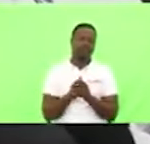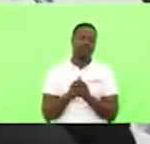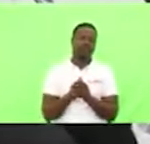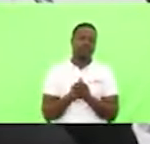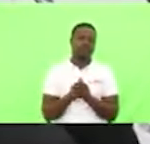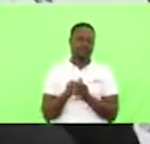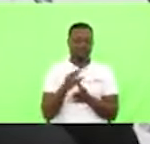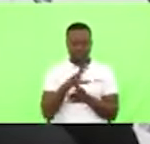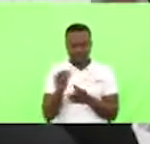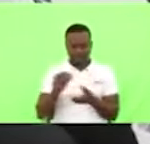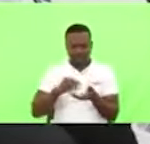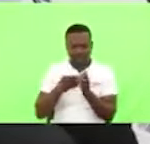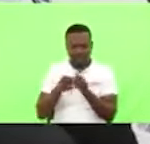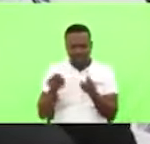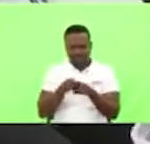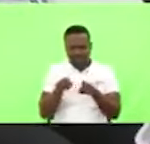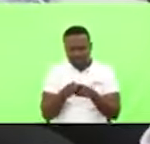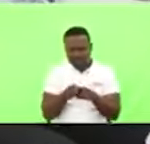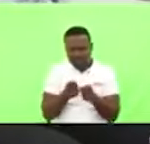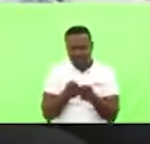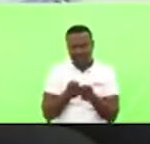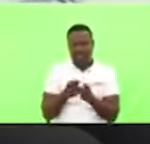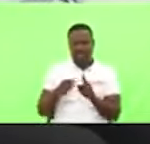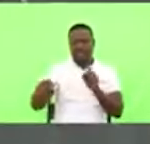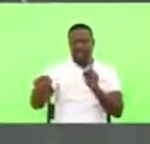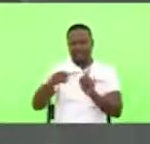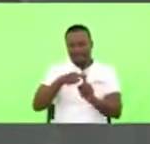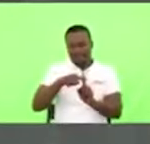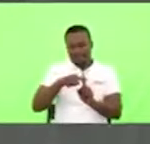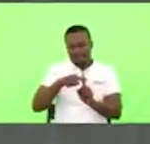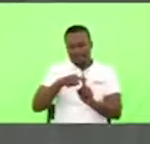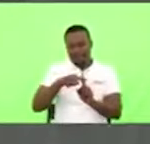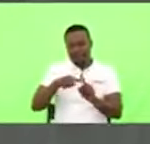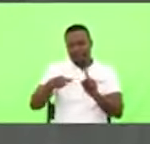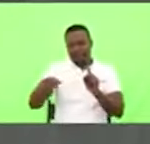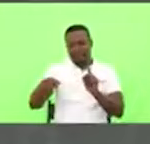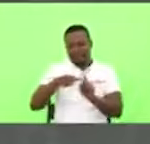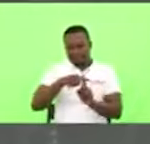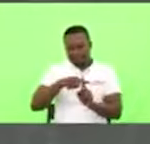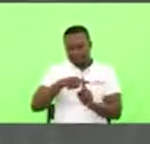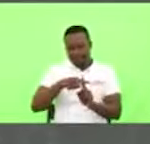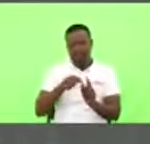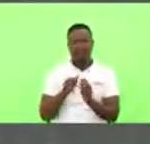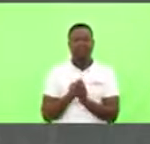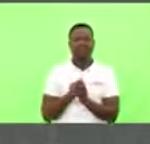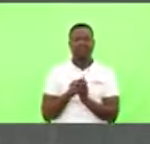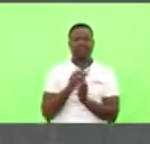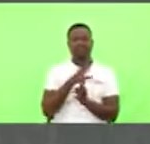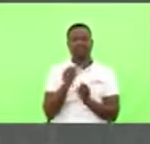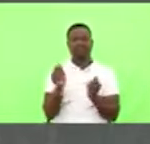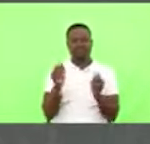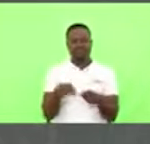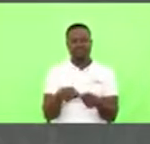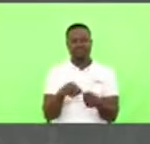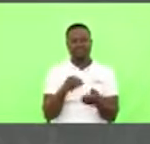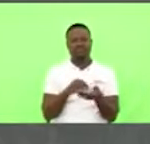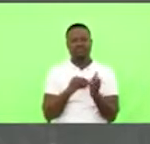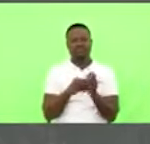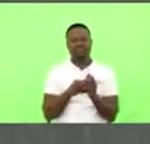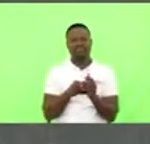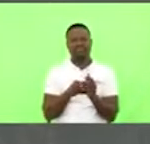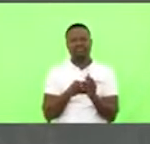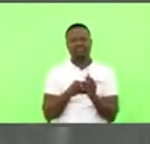be interpreted as plus, The word "and" can also be interpreted